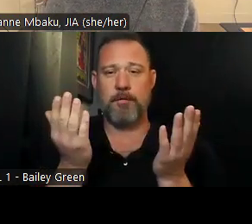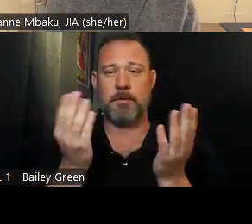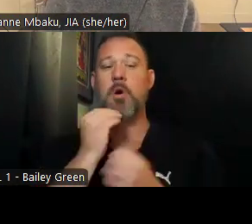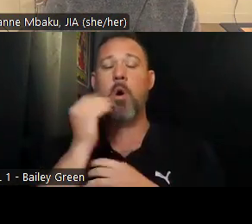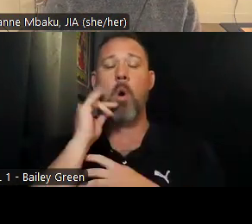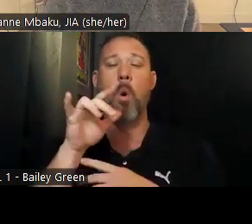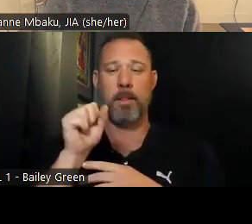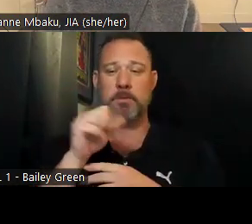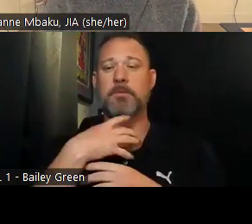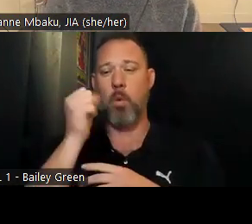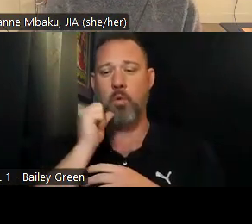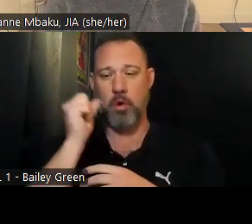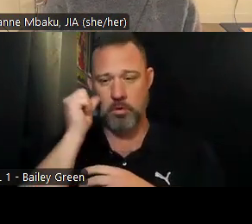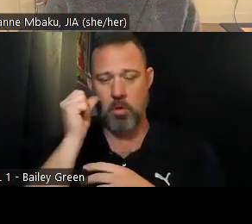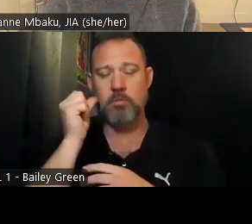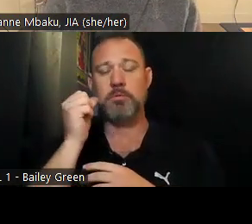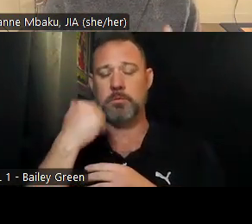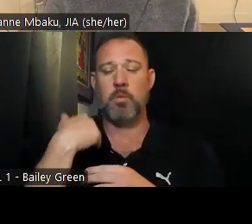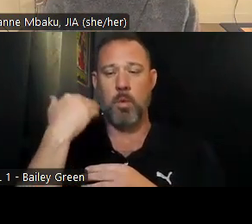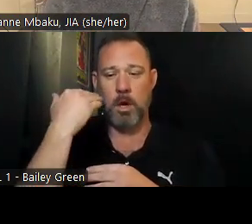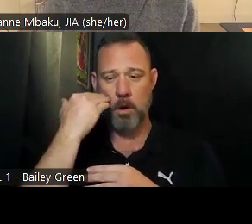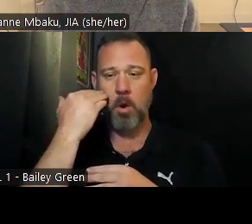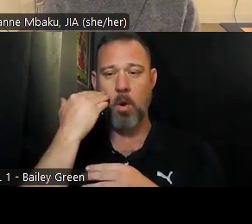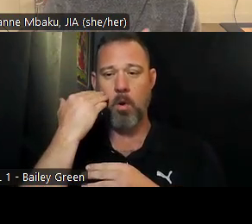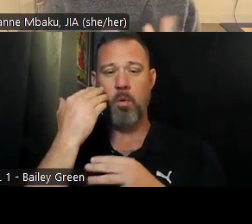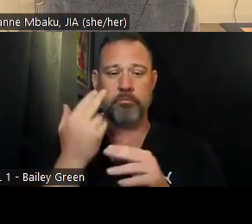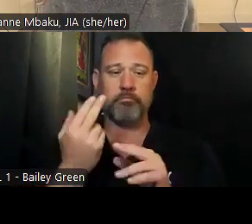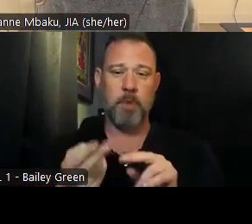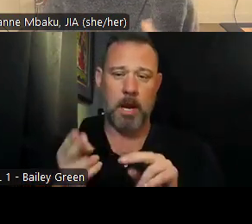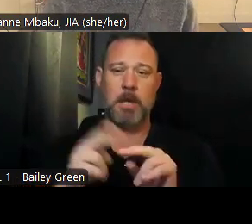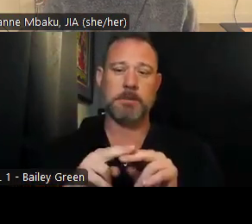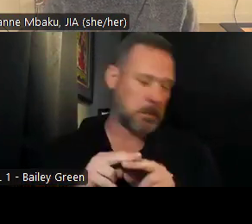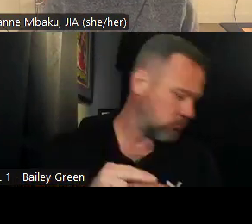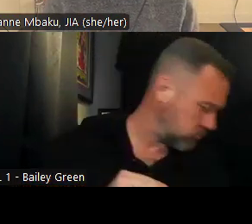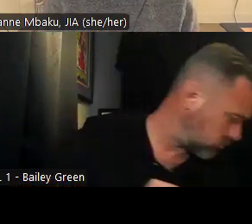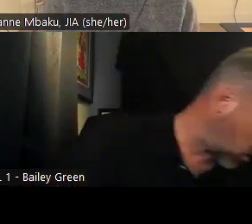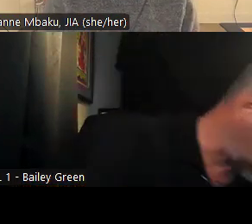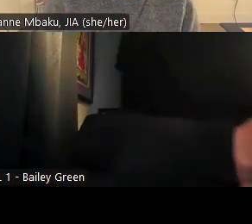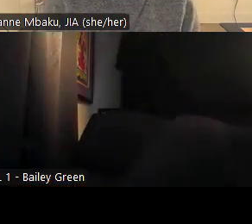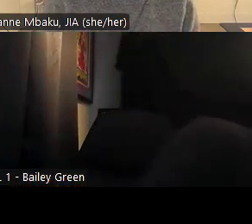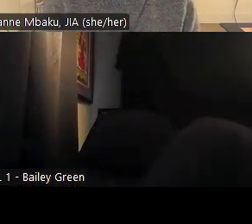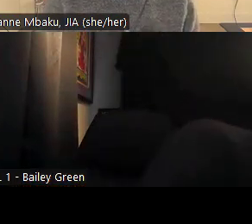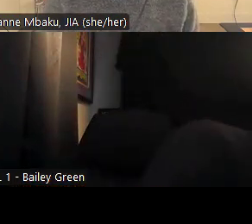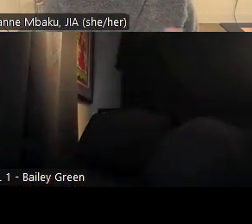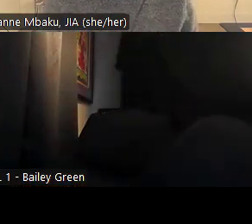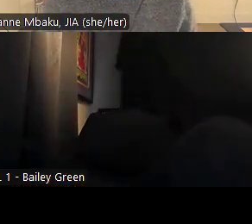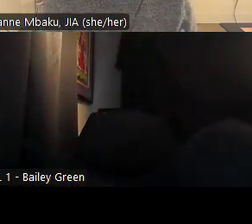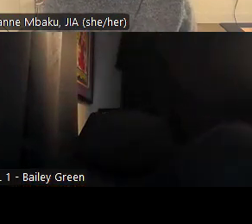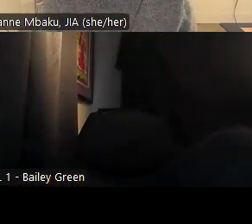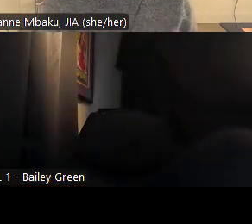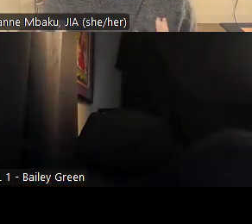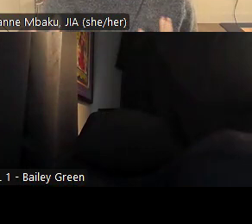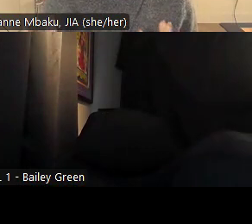homelessness amongst older adults, which we know is rising. The older adult cohort is the fastest